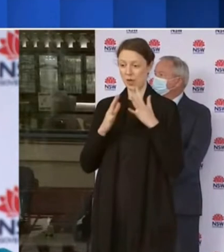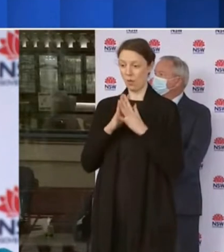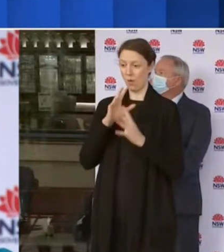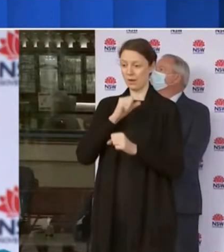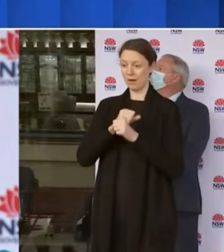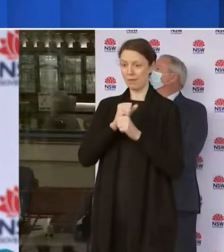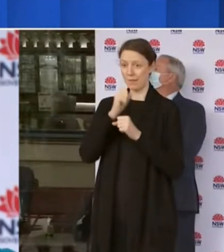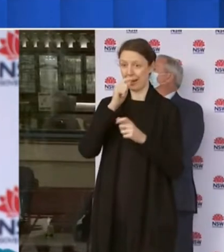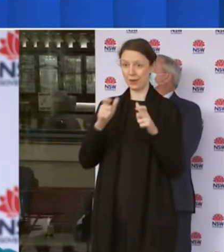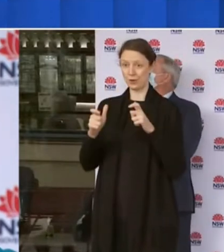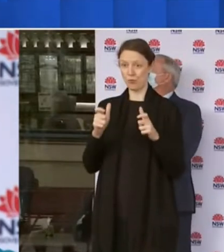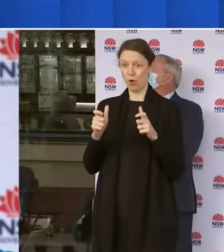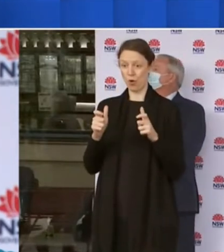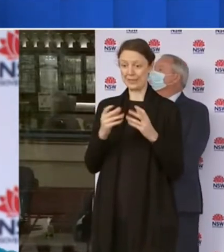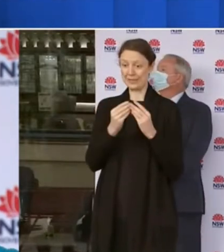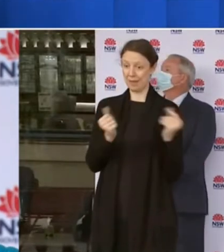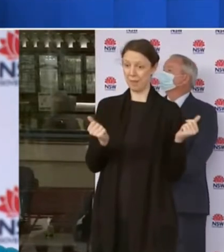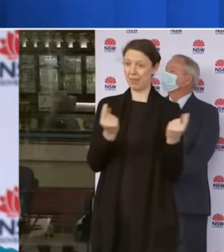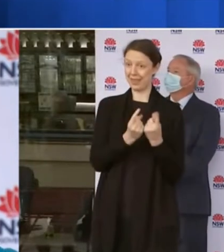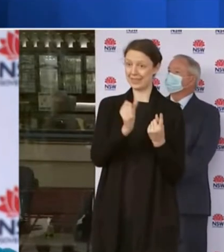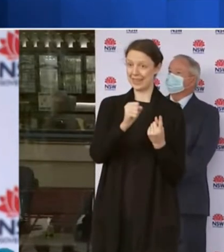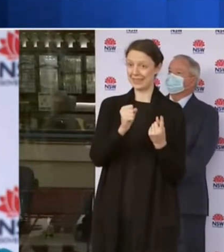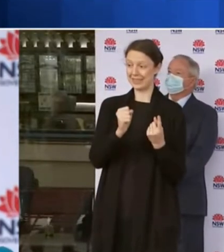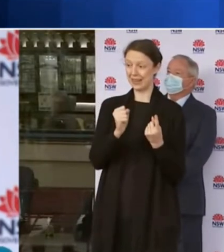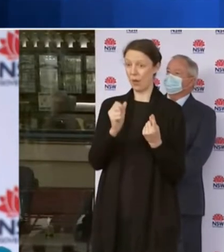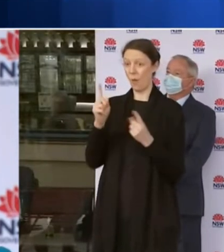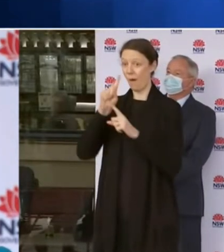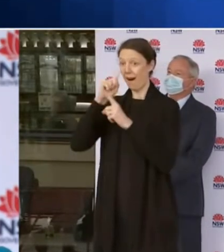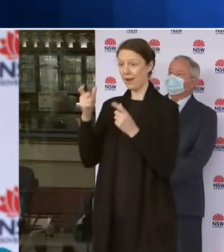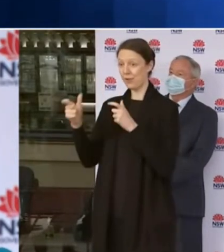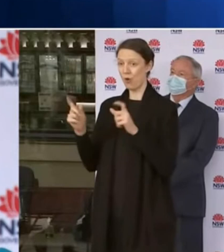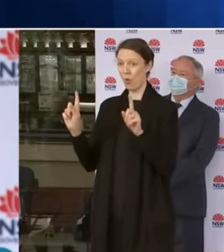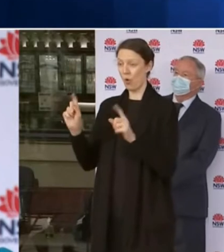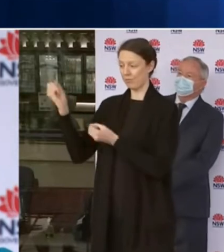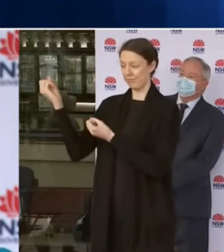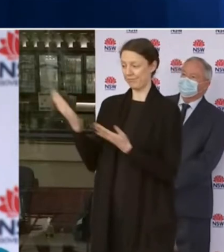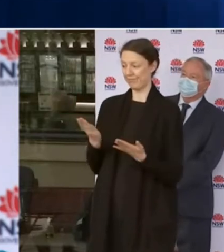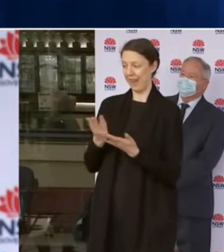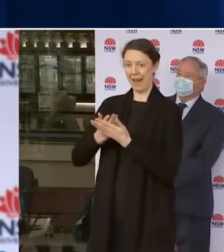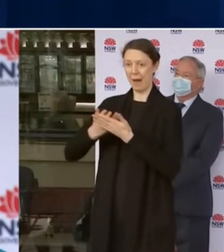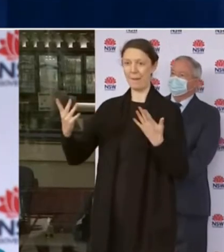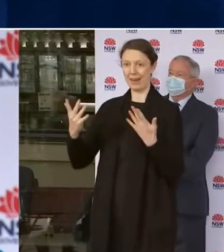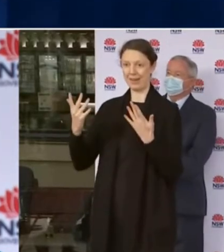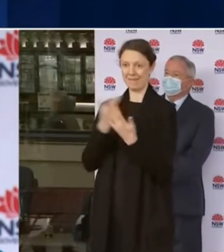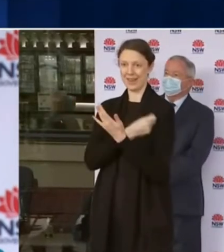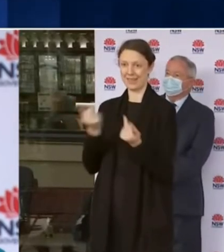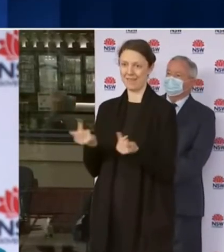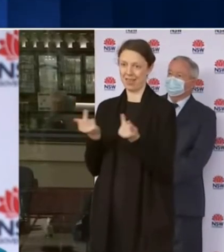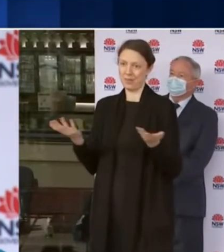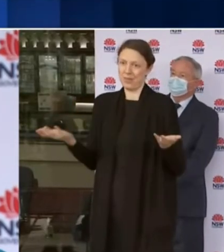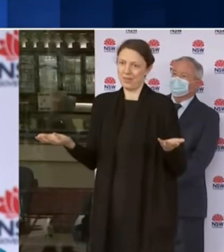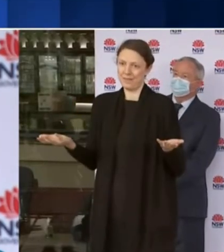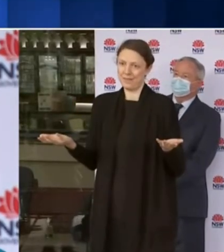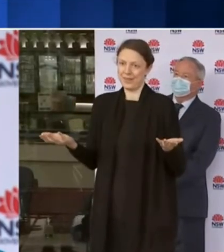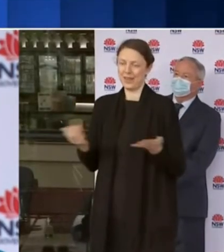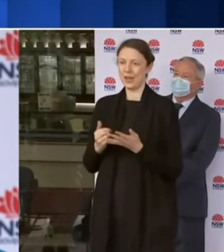is the supply and the doses we receive. But certainly, the New South Wales government will continue to advocate on behalf of our citizens. But I